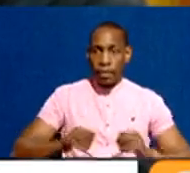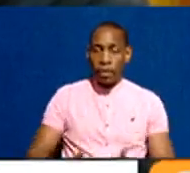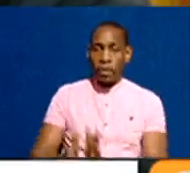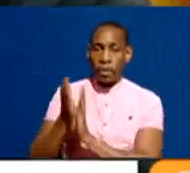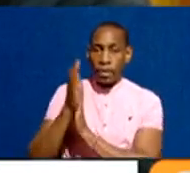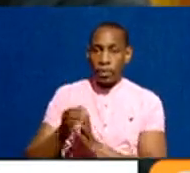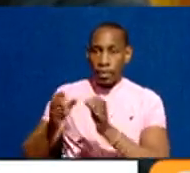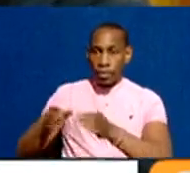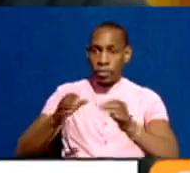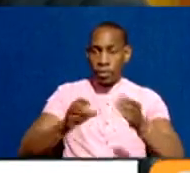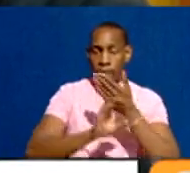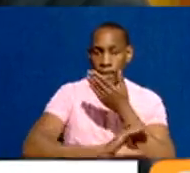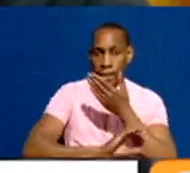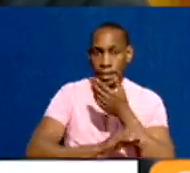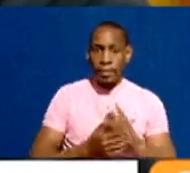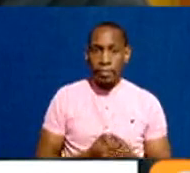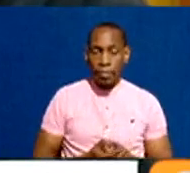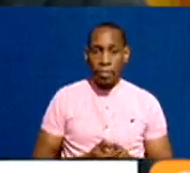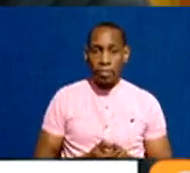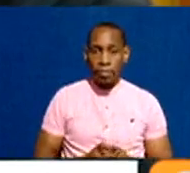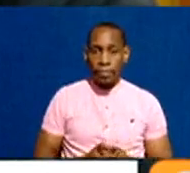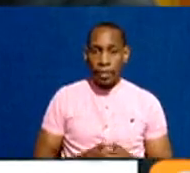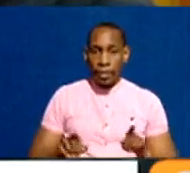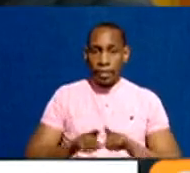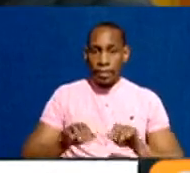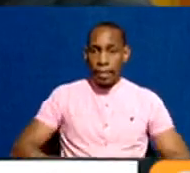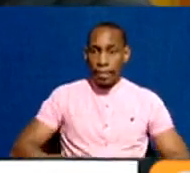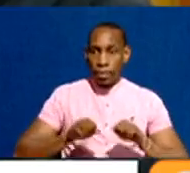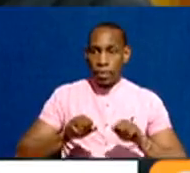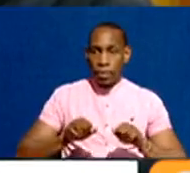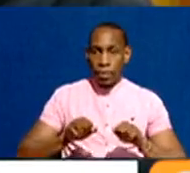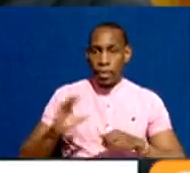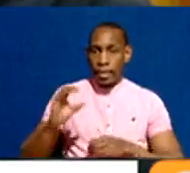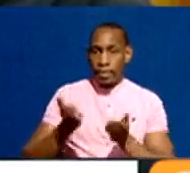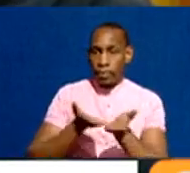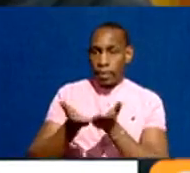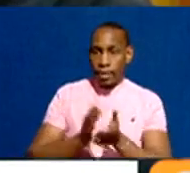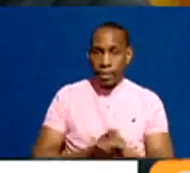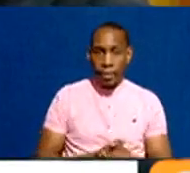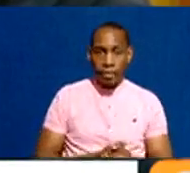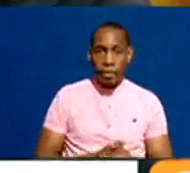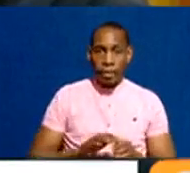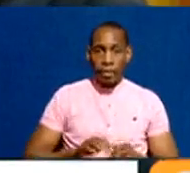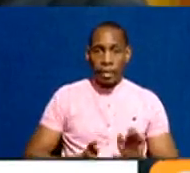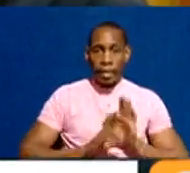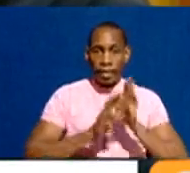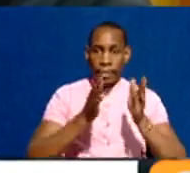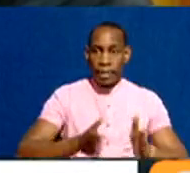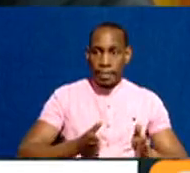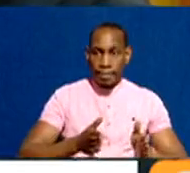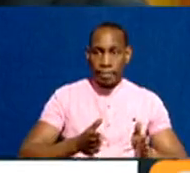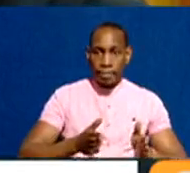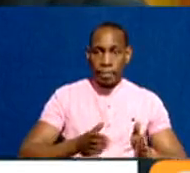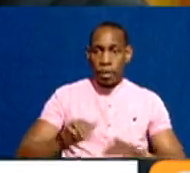security organs in this country, the head of civil service, the representative